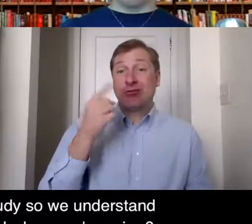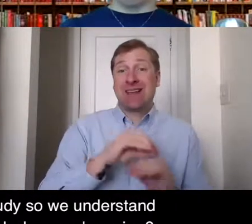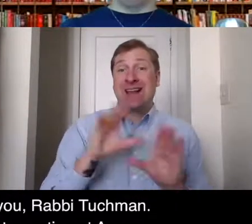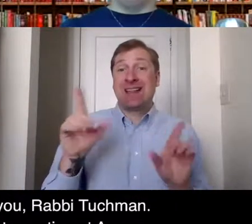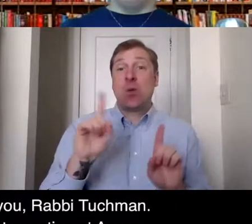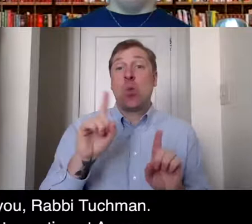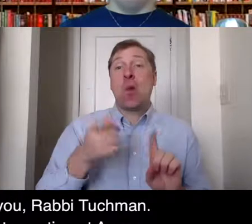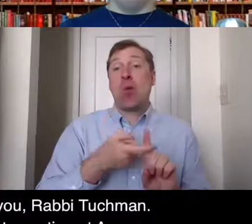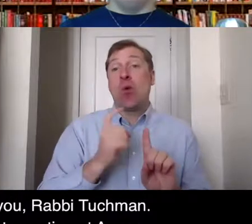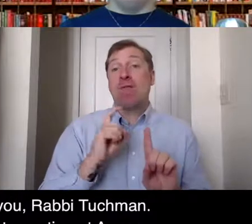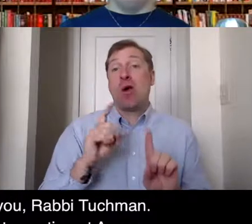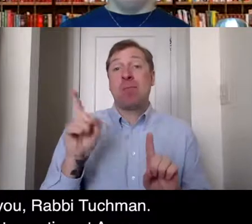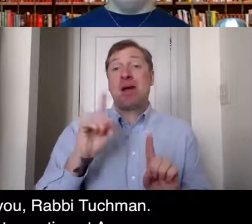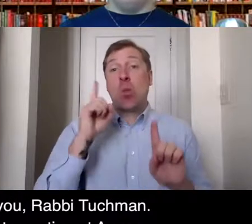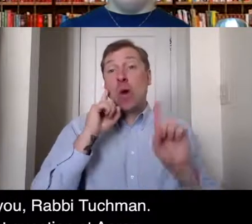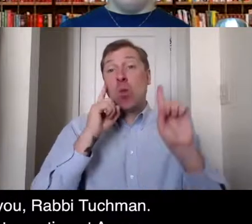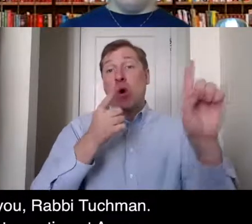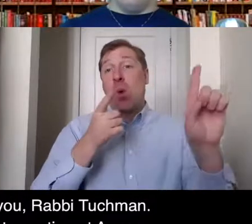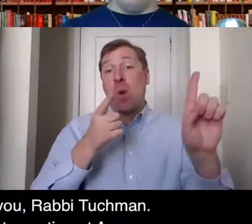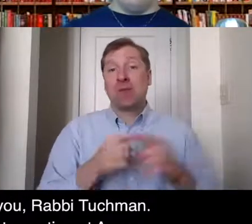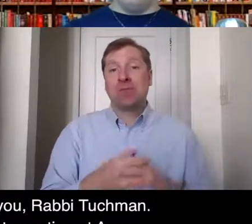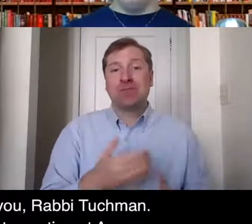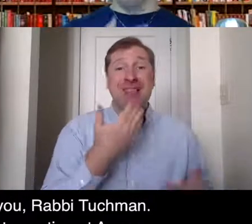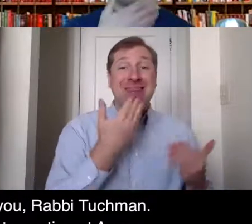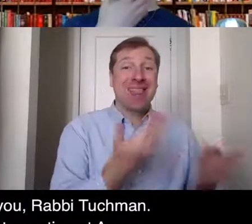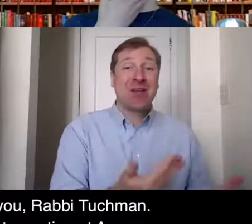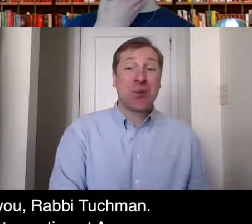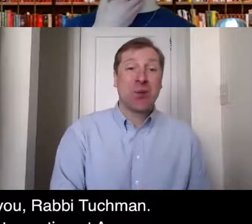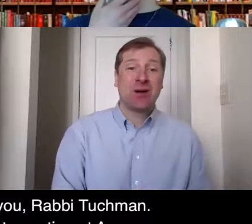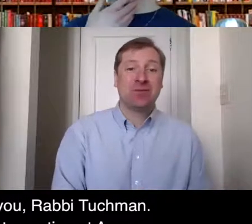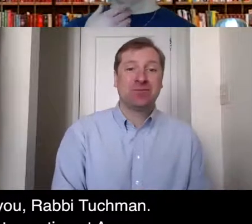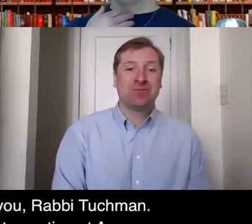where we're going? Thank you, Rabbi Tuchman.